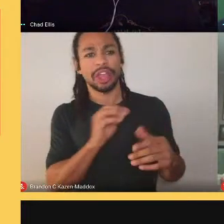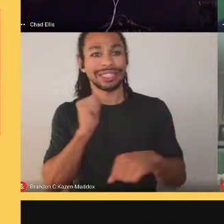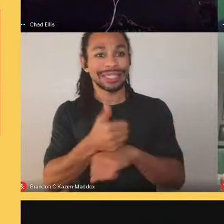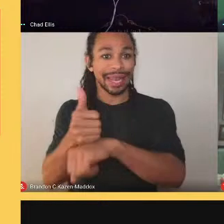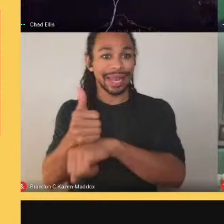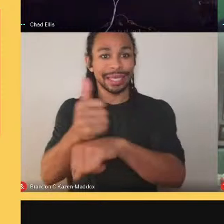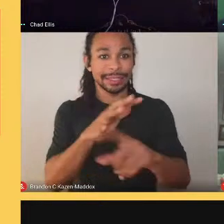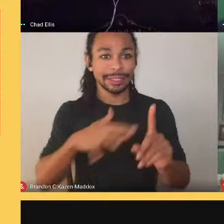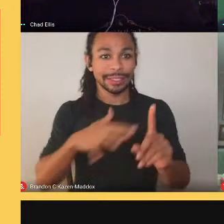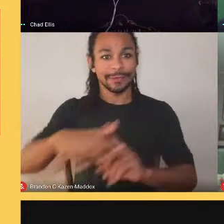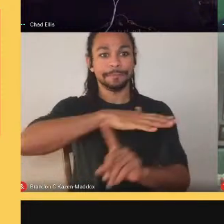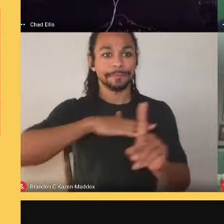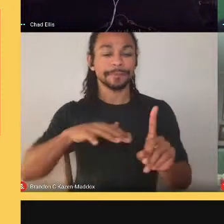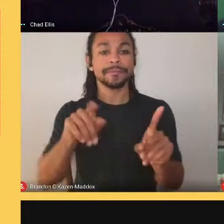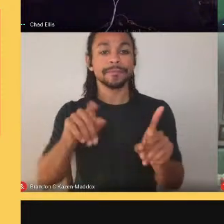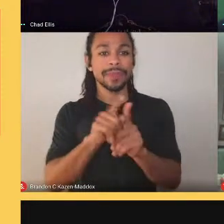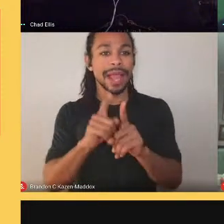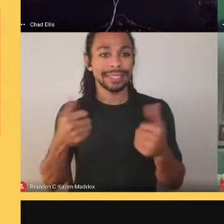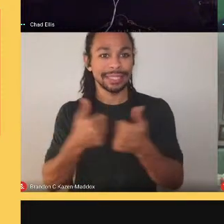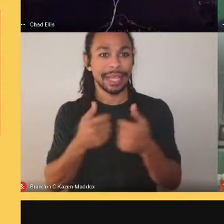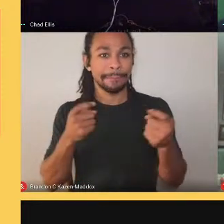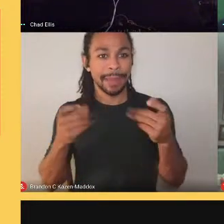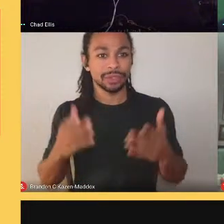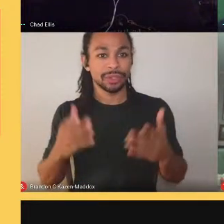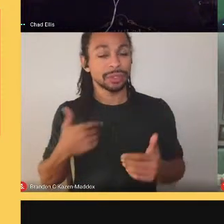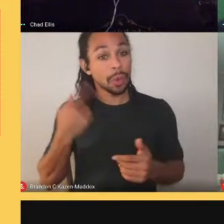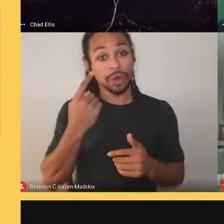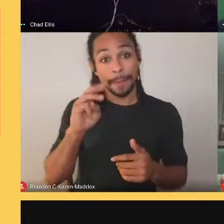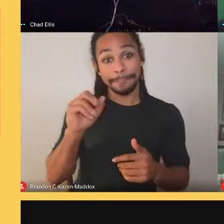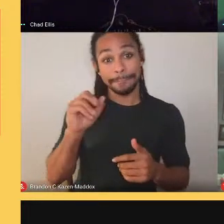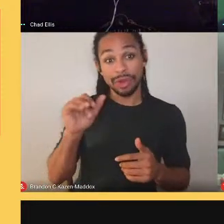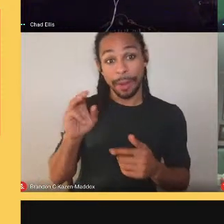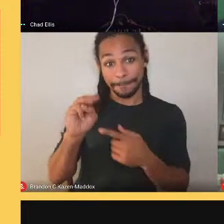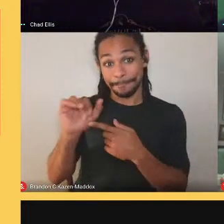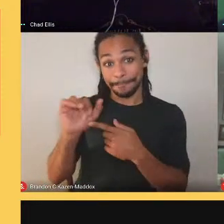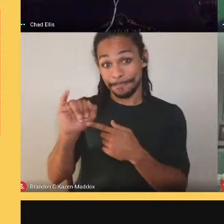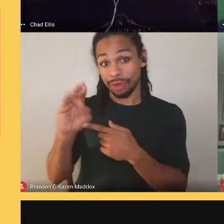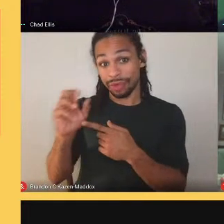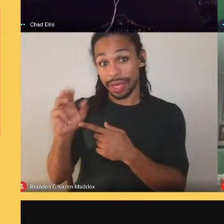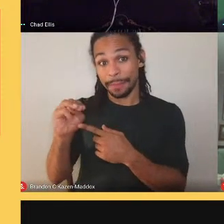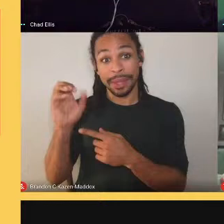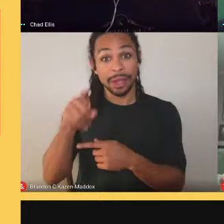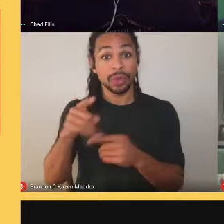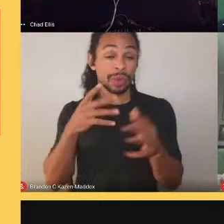player and part of the collaborative storytelling team on Prison Pals.